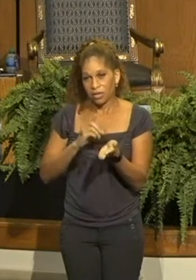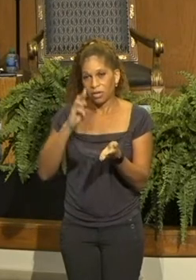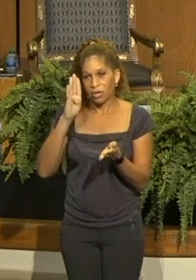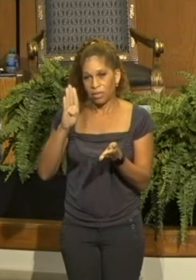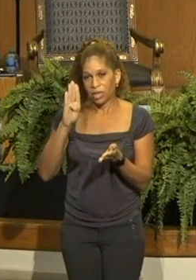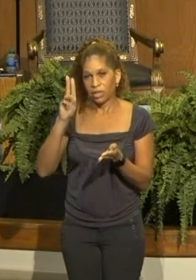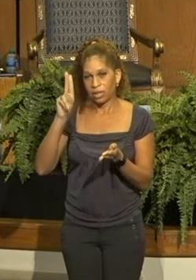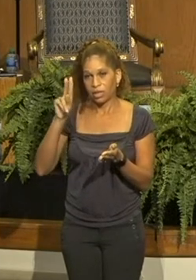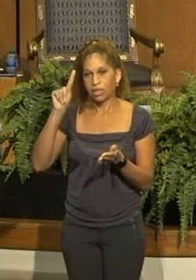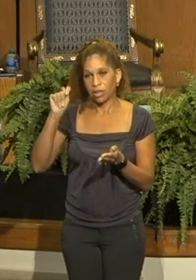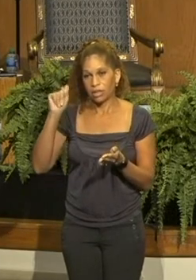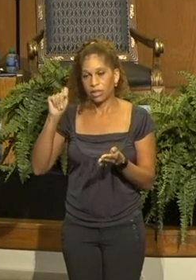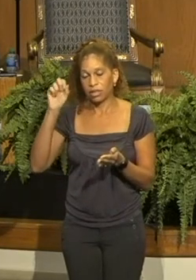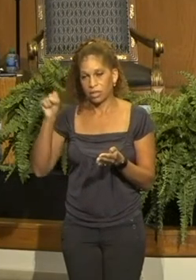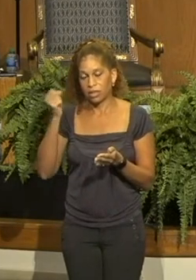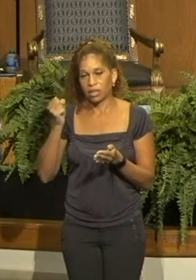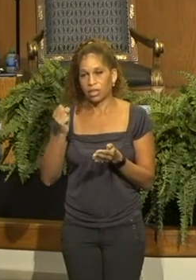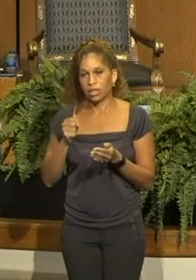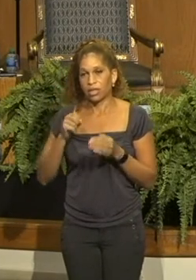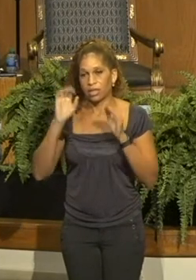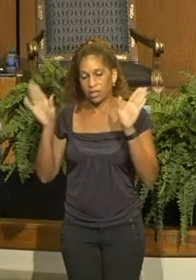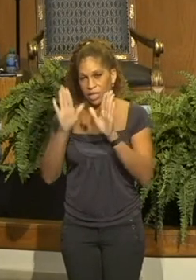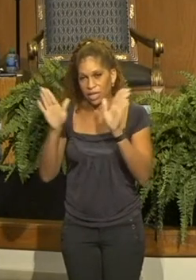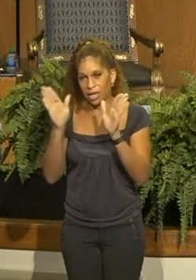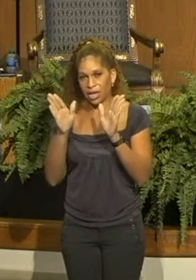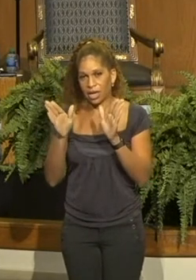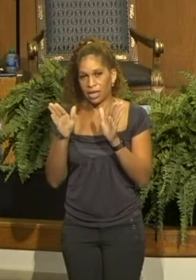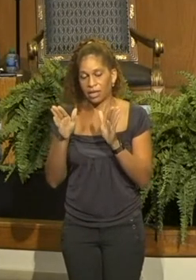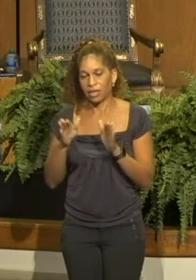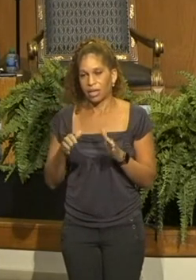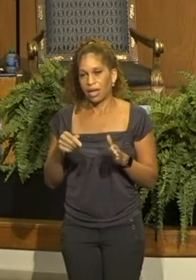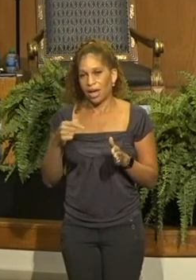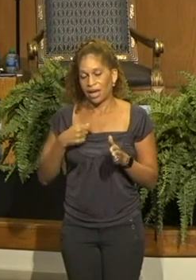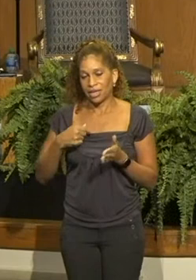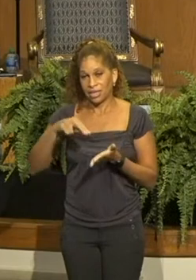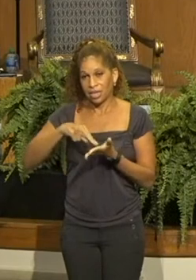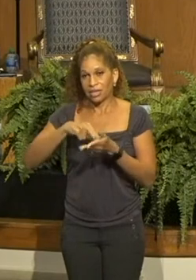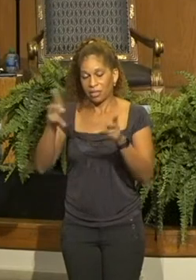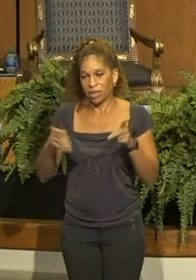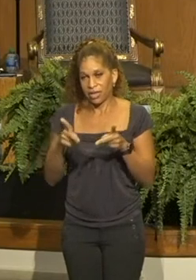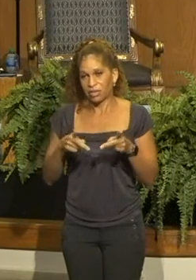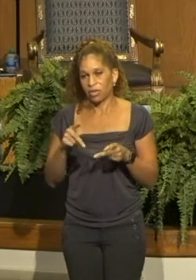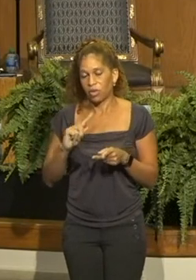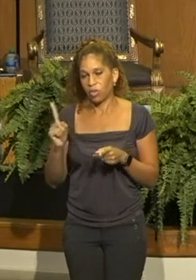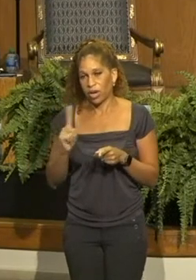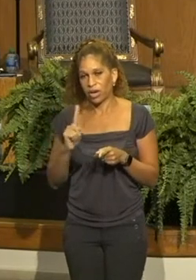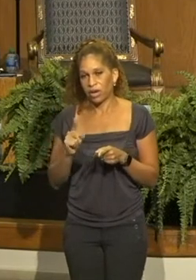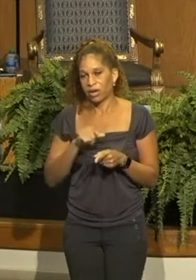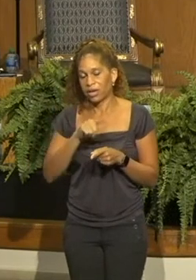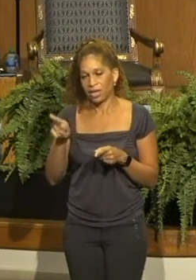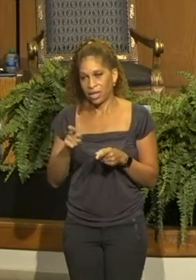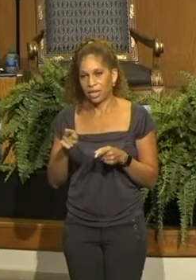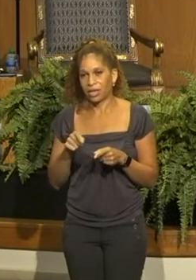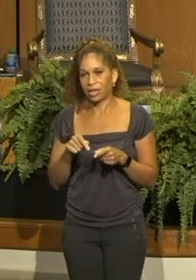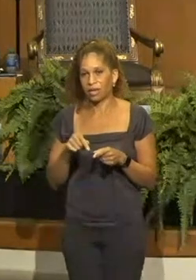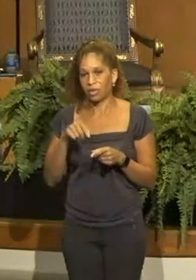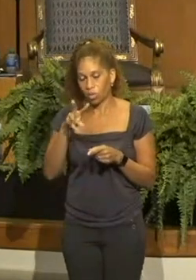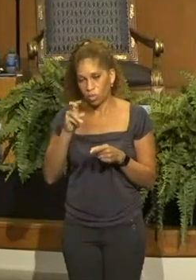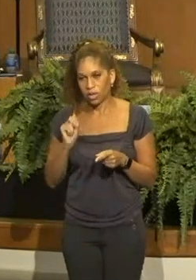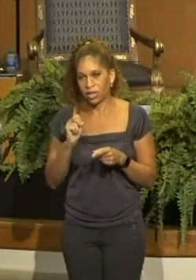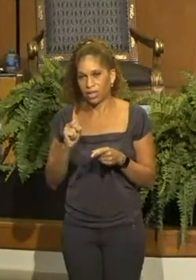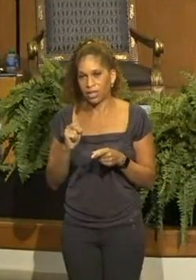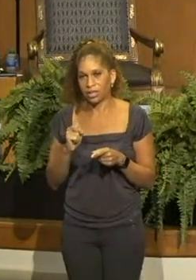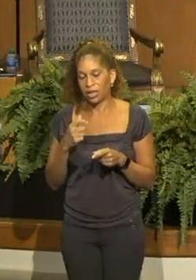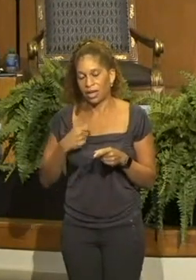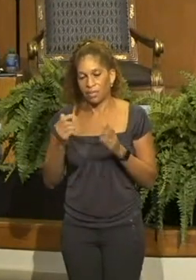in that place to proclaim where he once did is a blessing. And so let us continue to keep that